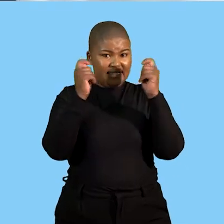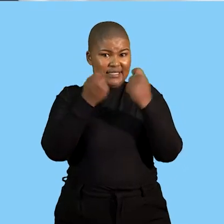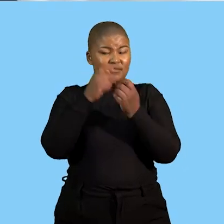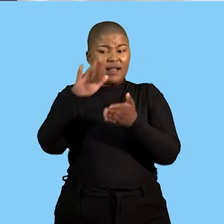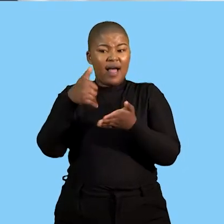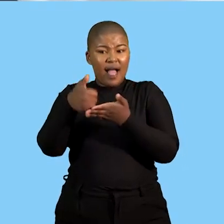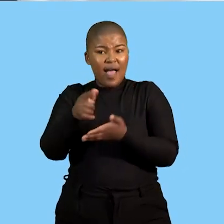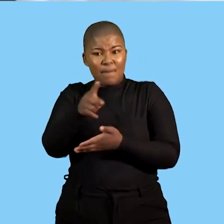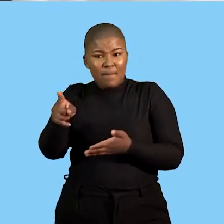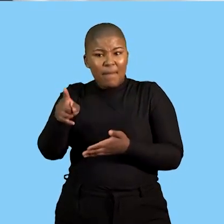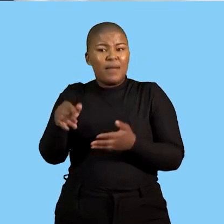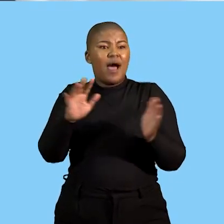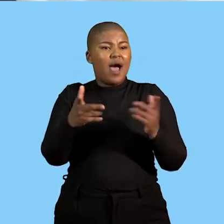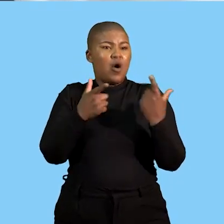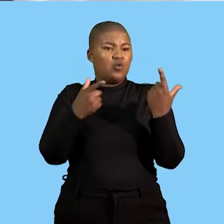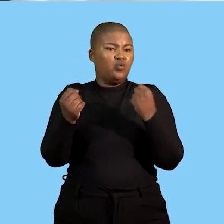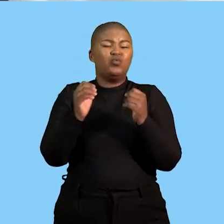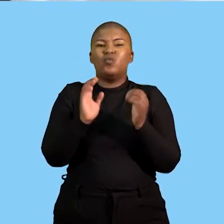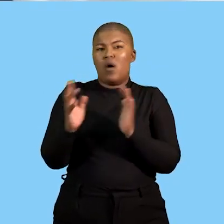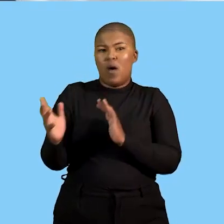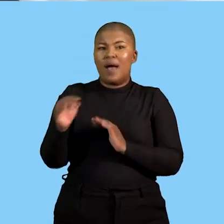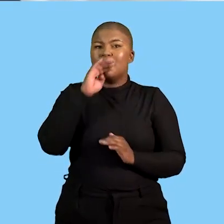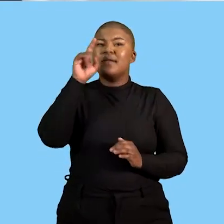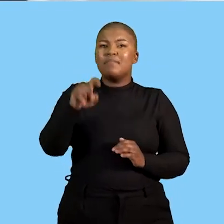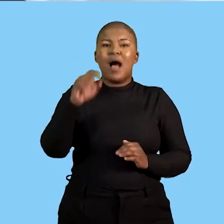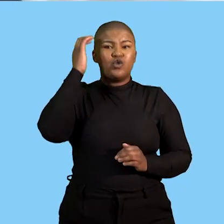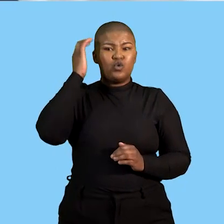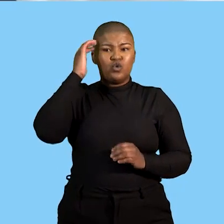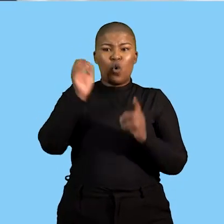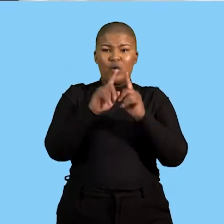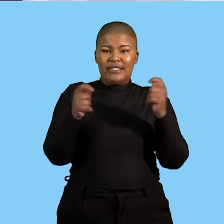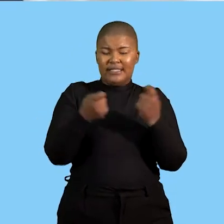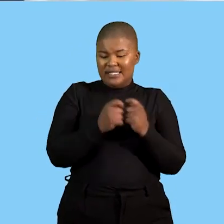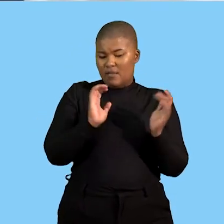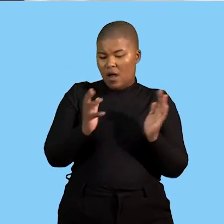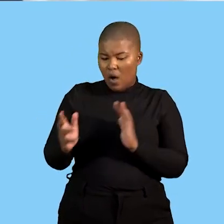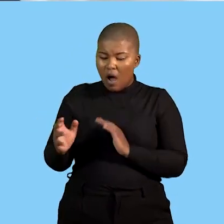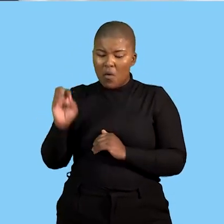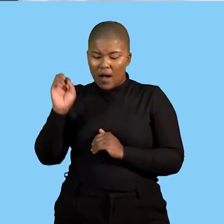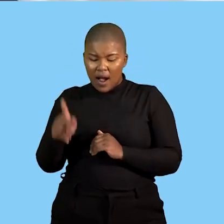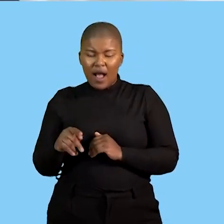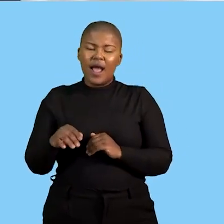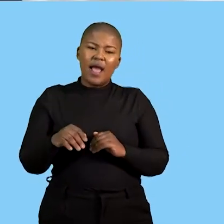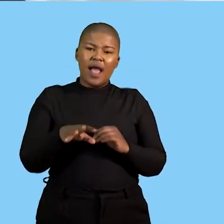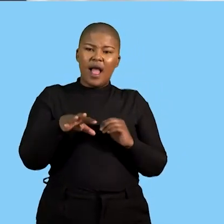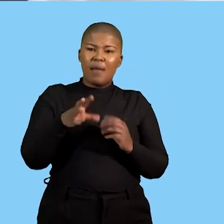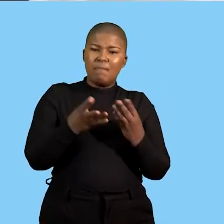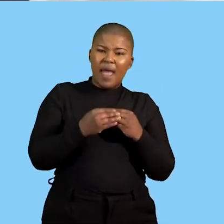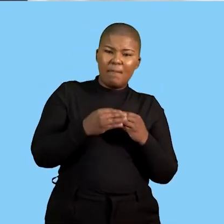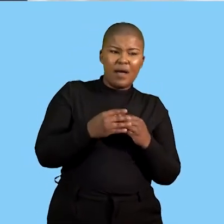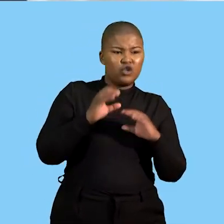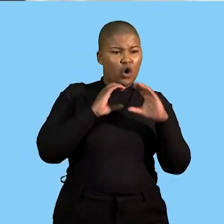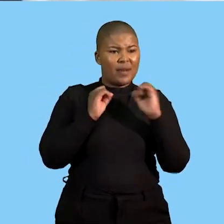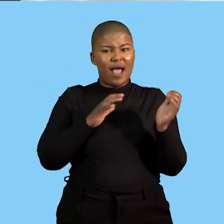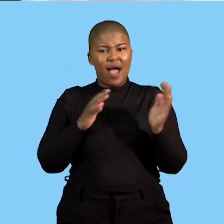operate. So this would basically be knowledge about how teams should interact, how members should communicate, and how